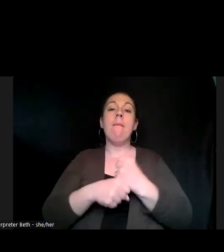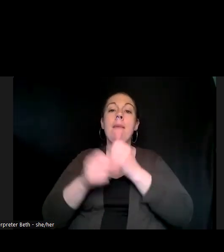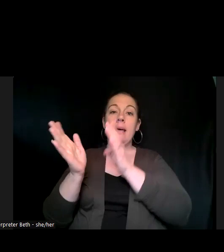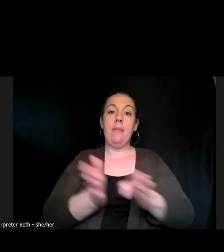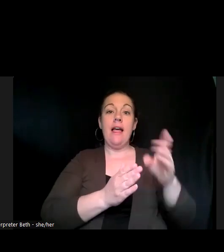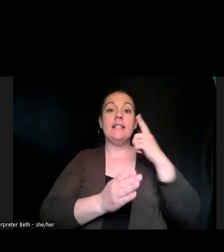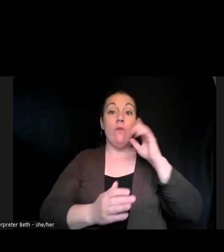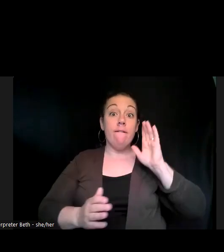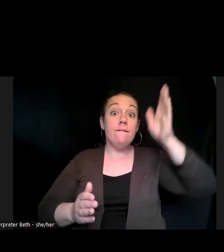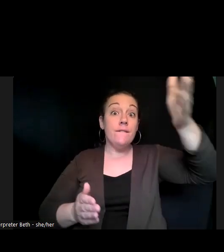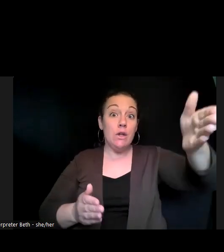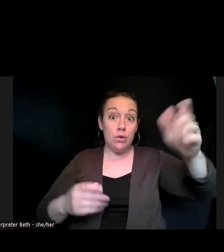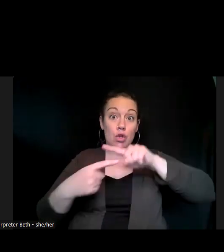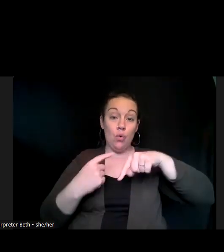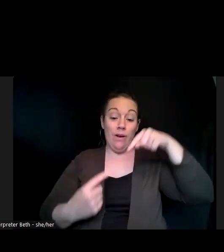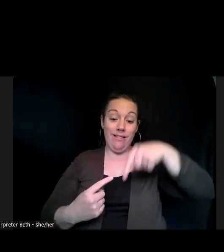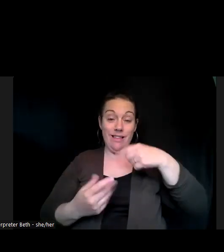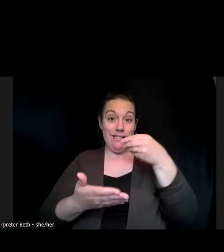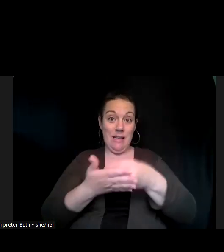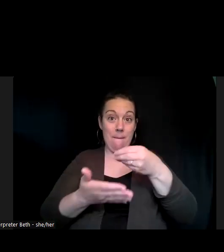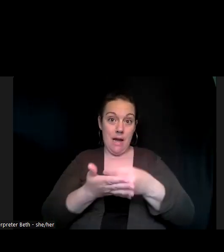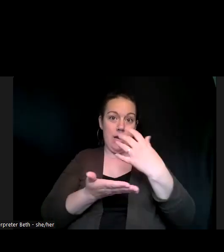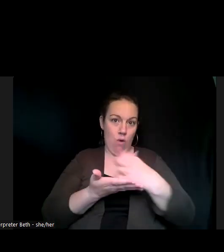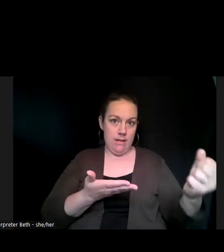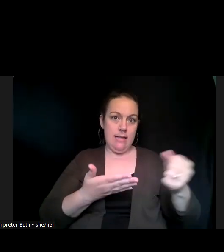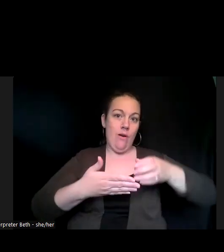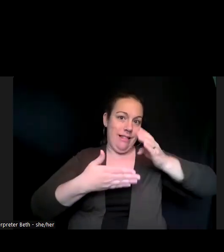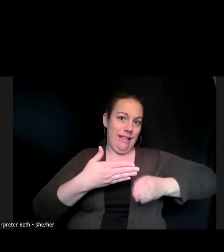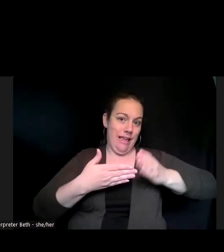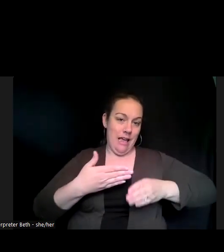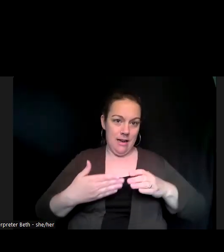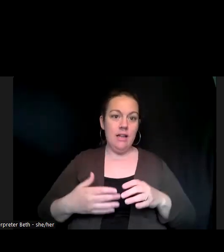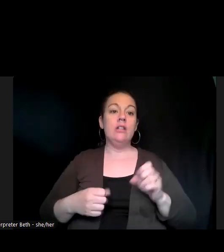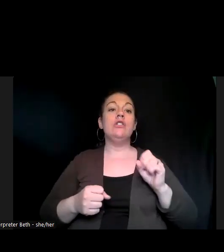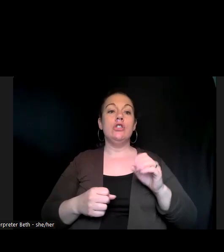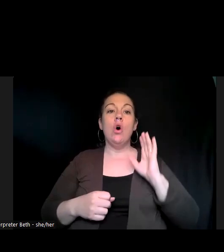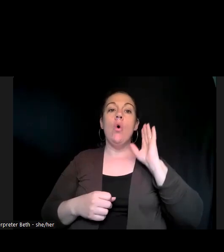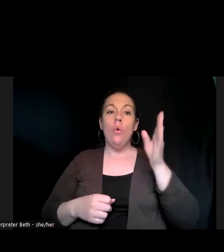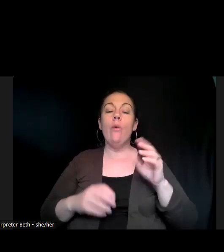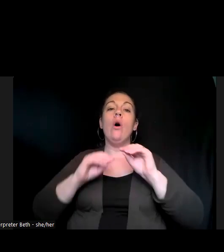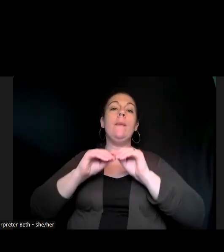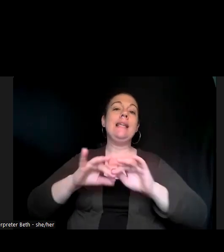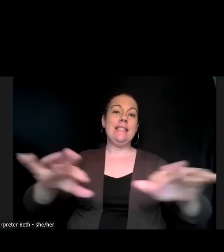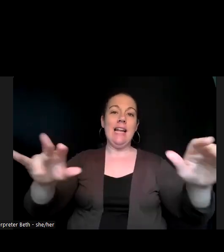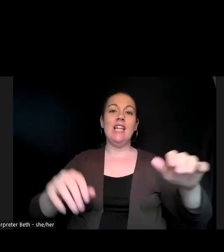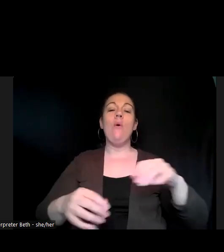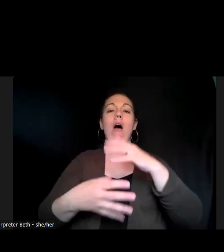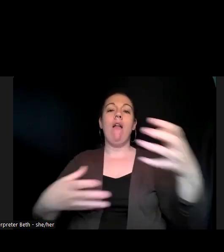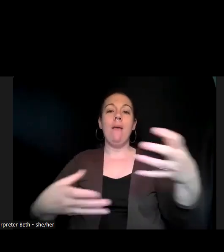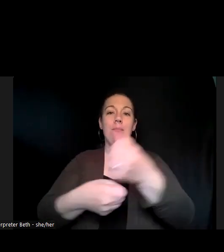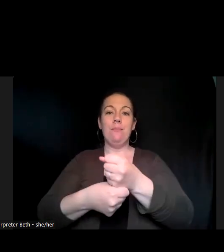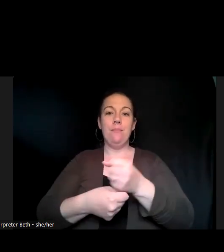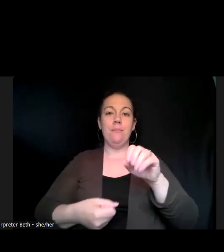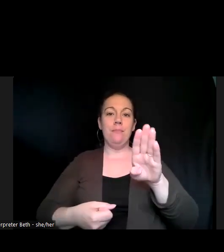there's going to be a lot of inequities that exist after this ends. And EdTrust is going to be putting out a brief that sort of goes over all of this summer, so look forward to